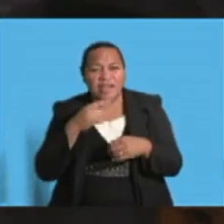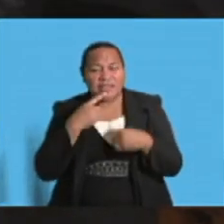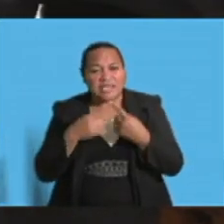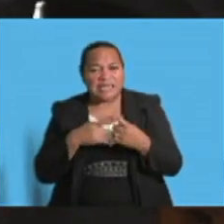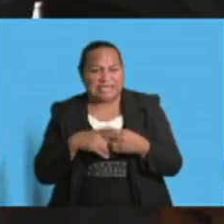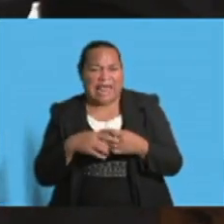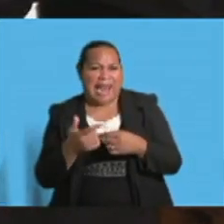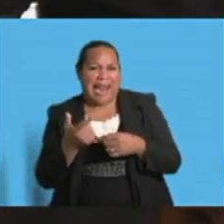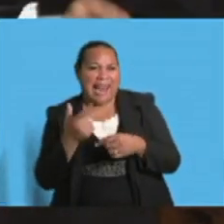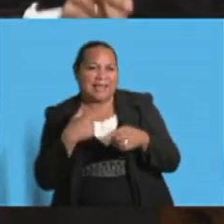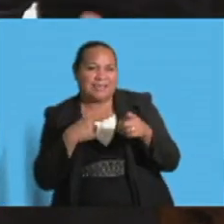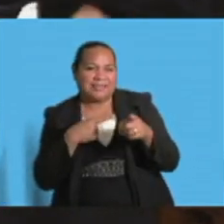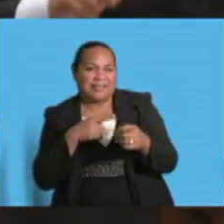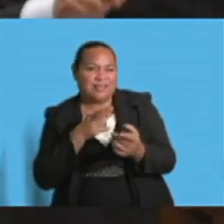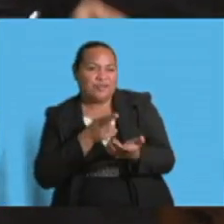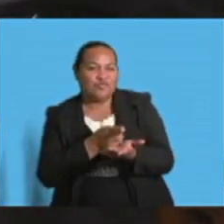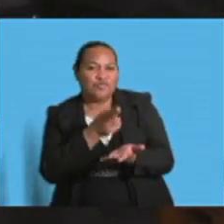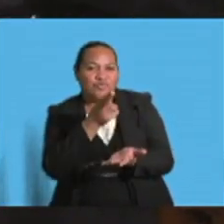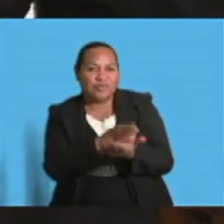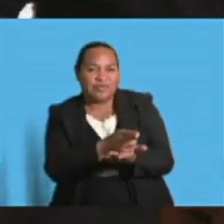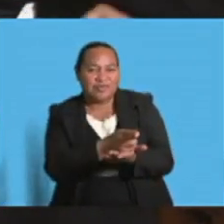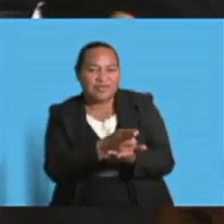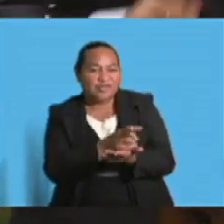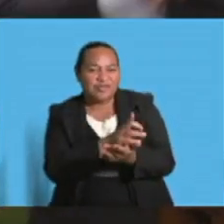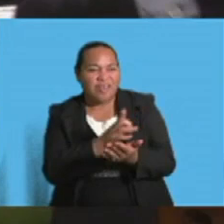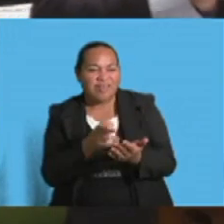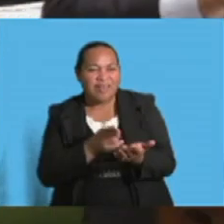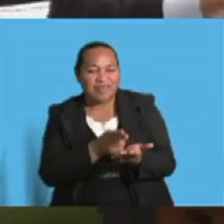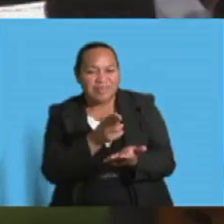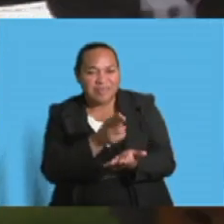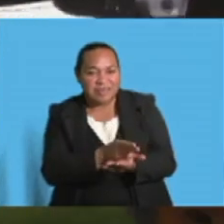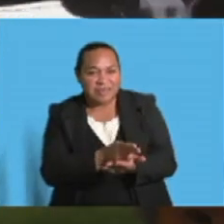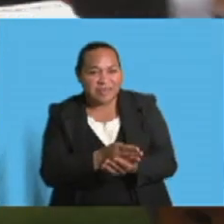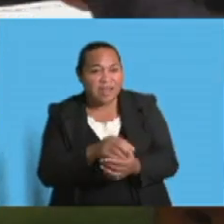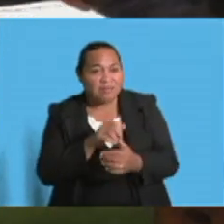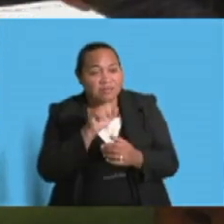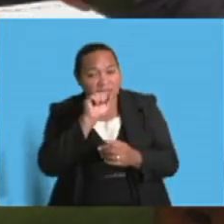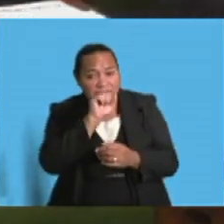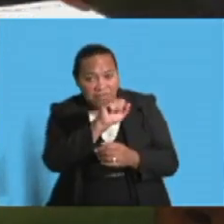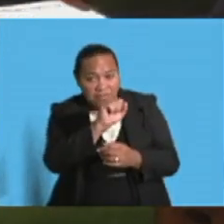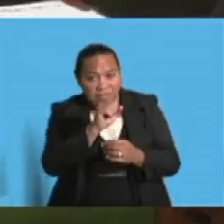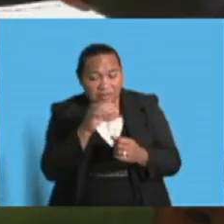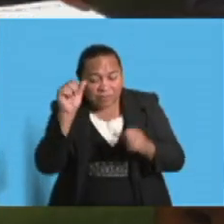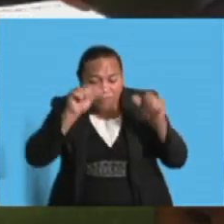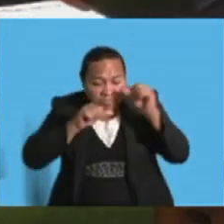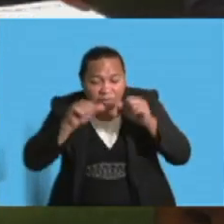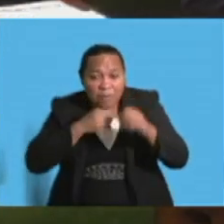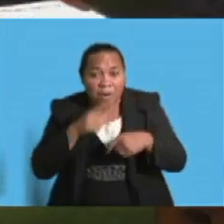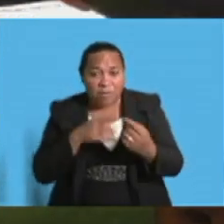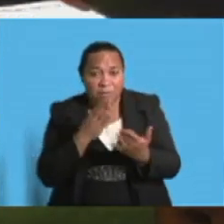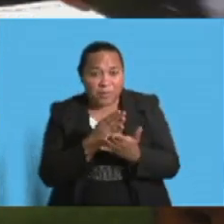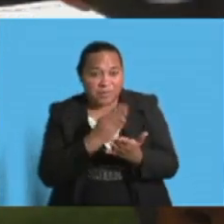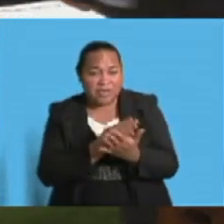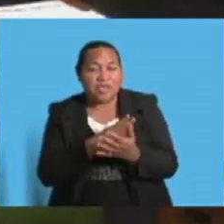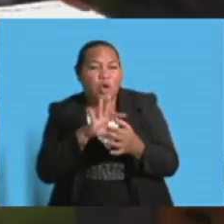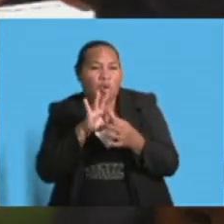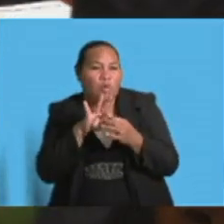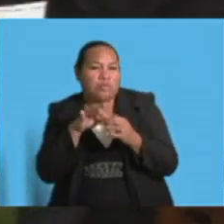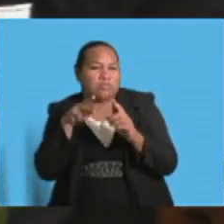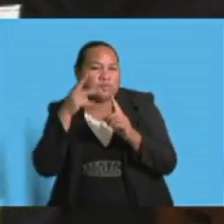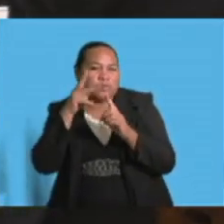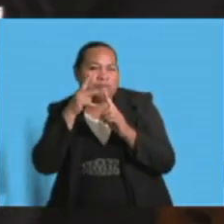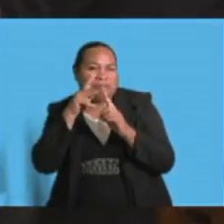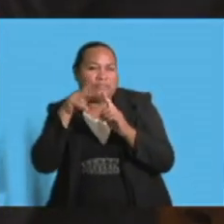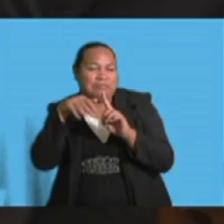credibility, and therefore the analysis of the budget is simply driven by political machinations and considerations. How can we object